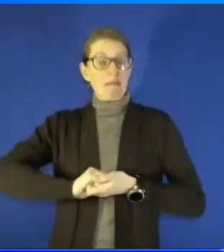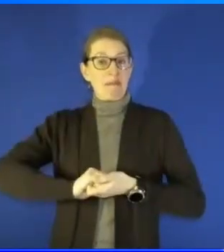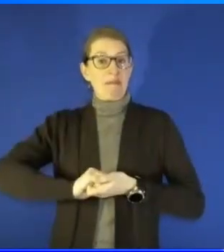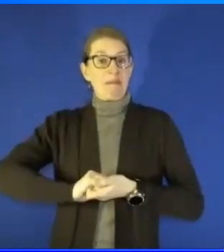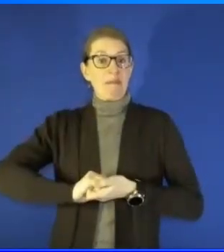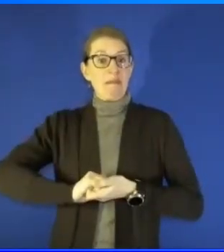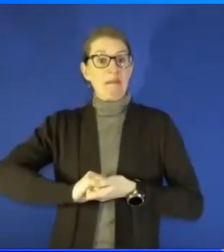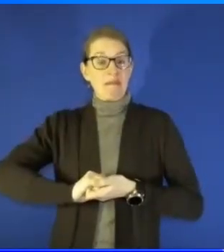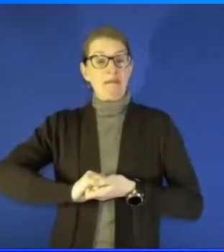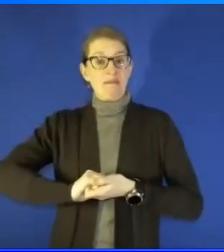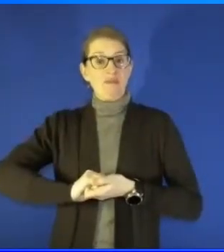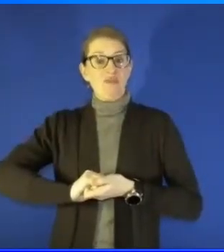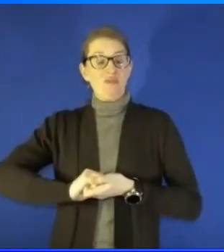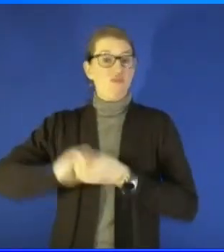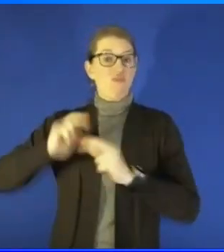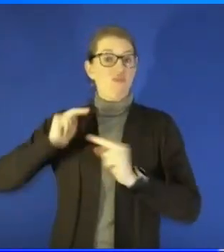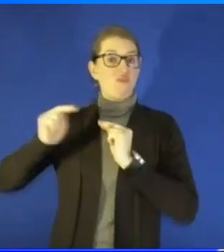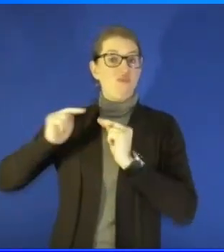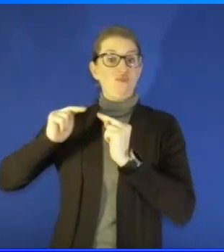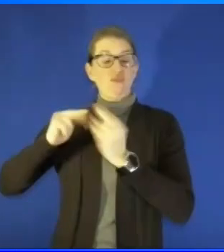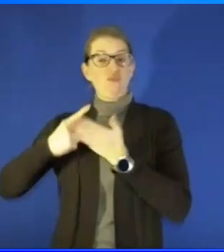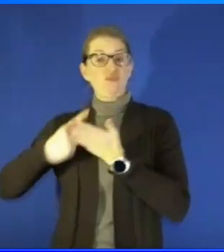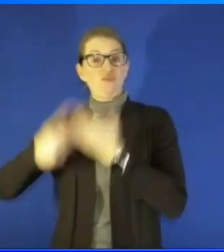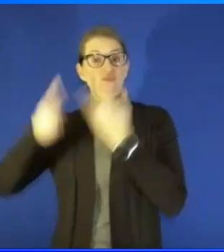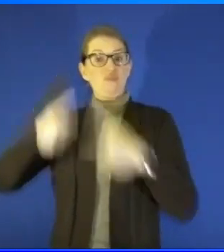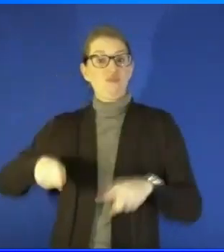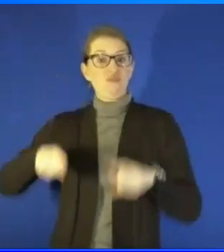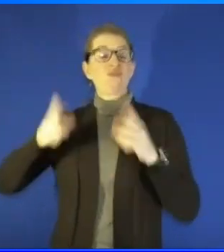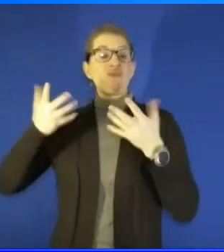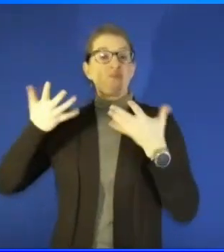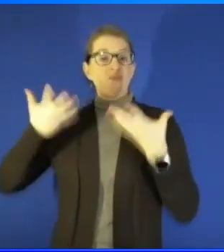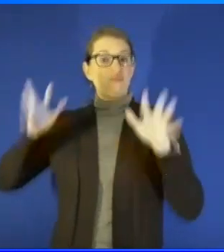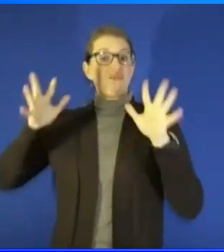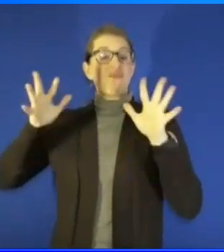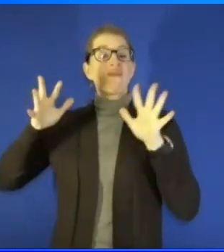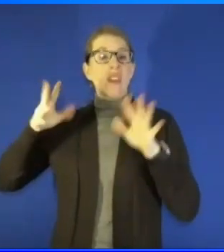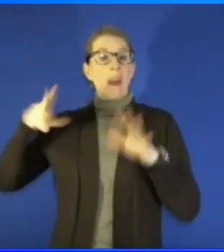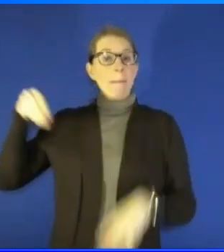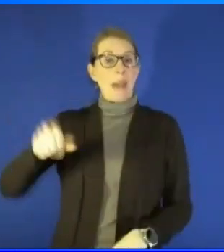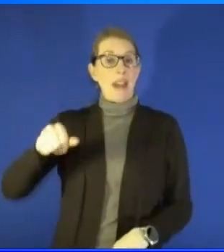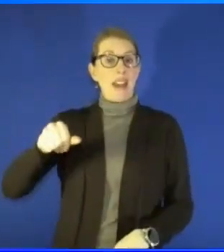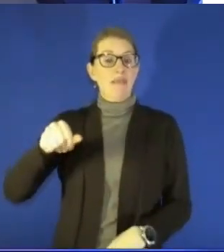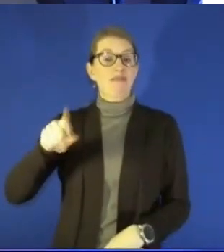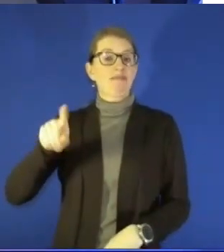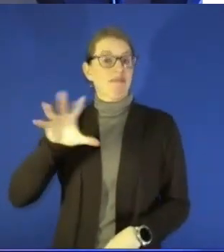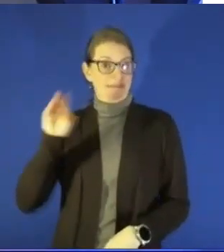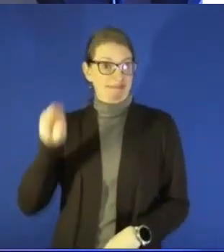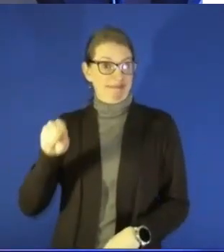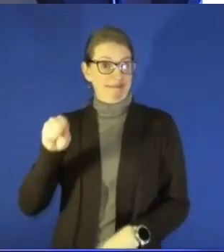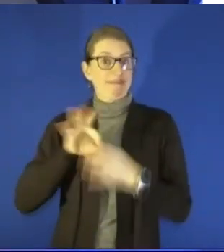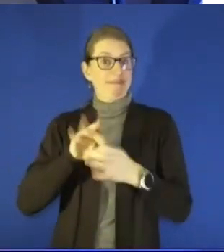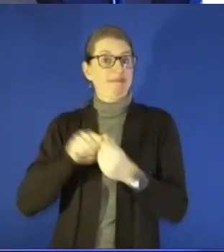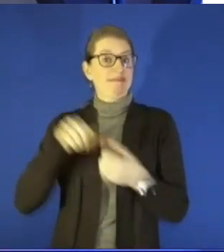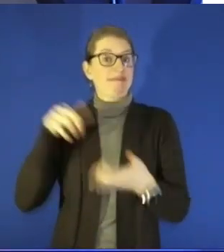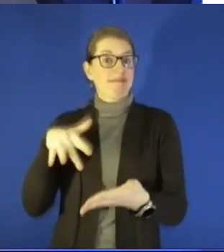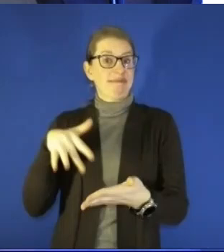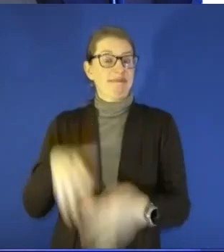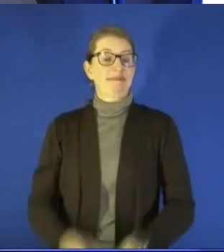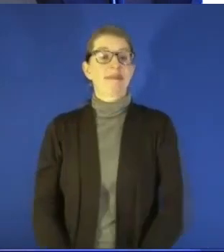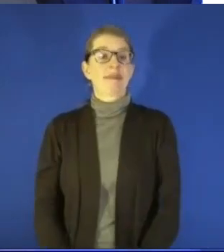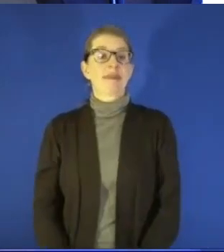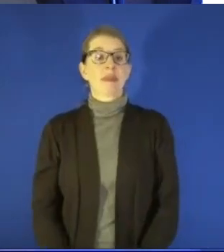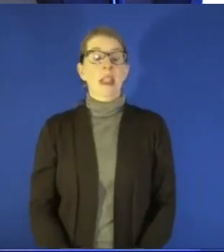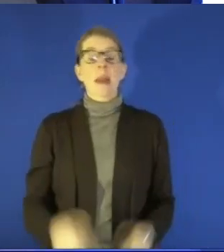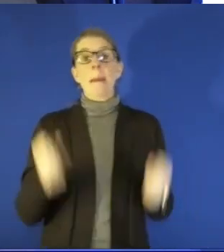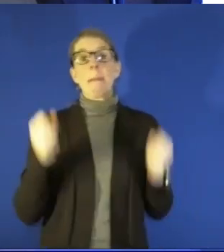made a negotiation as part of the study that all cost will be covered as part of the testing. I'm glad you said that, though. I think a lot of people, that's an initial question for many people. Yep. The